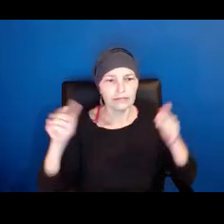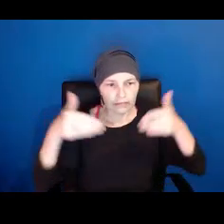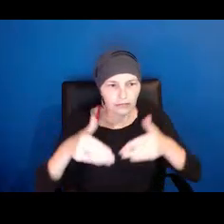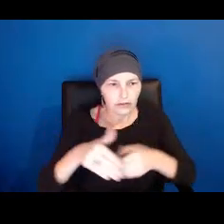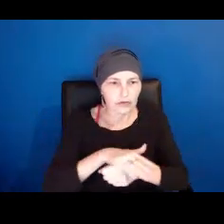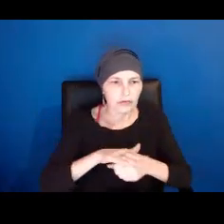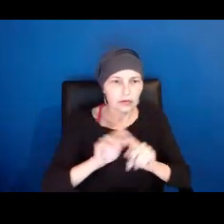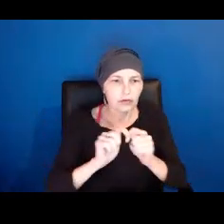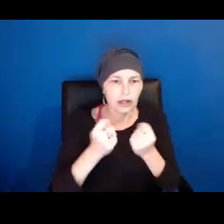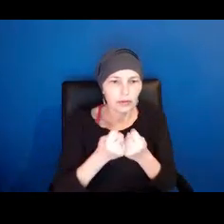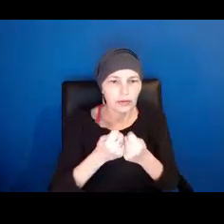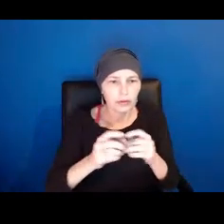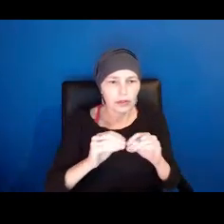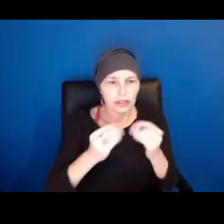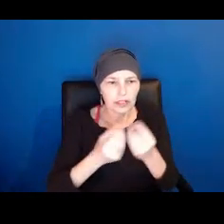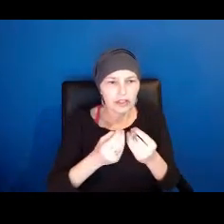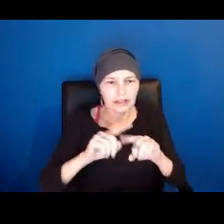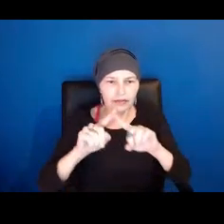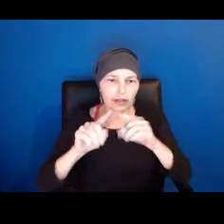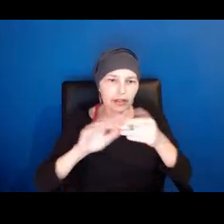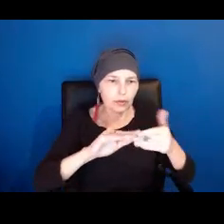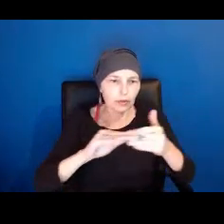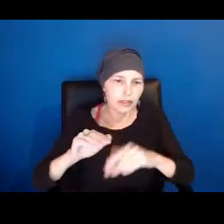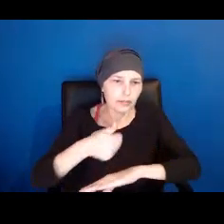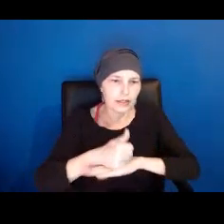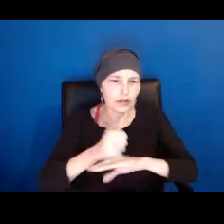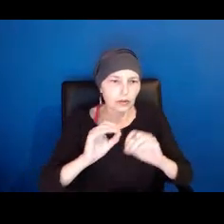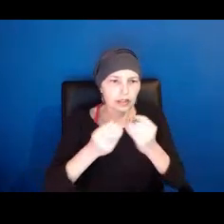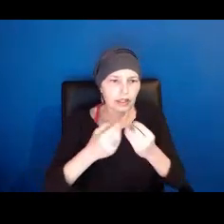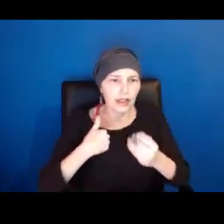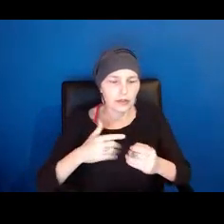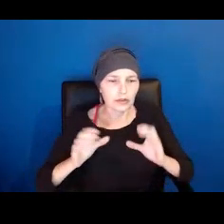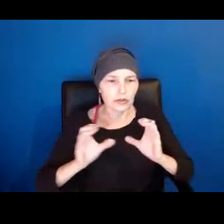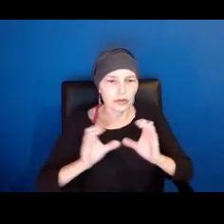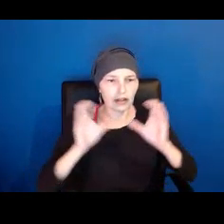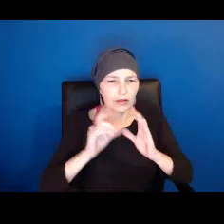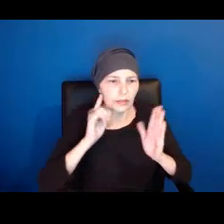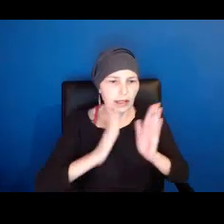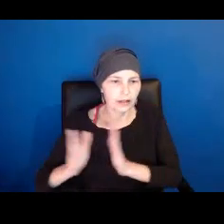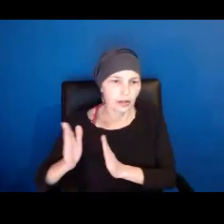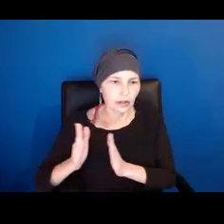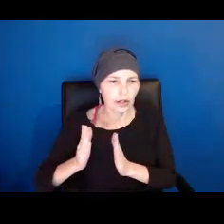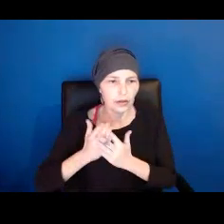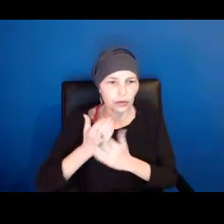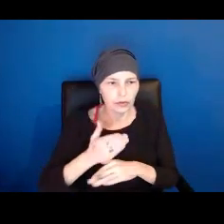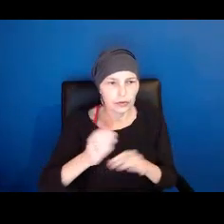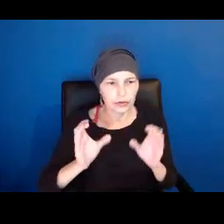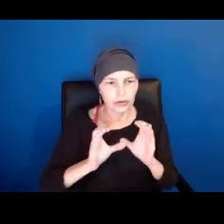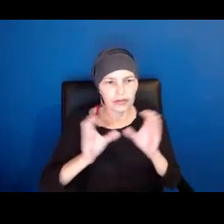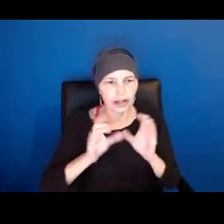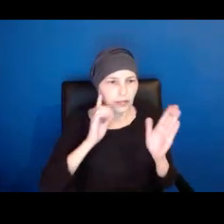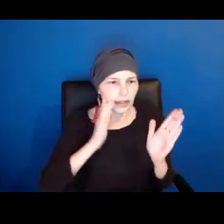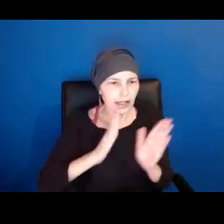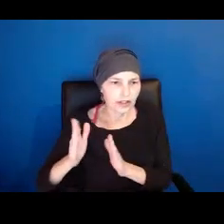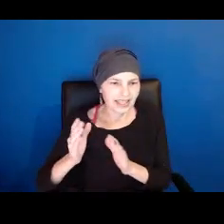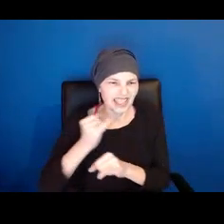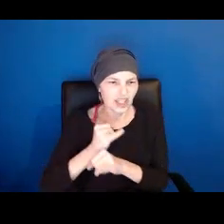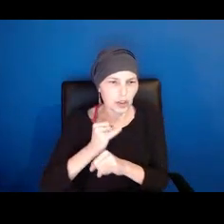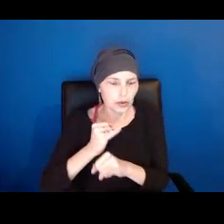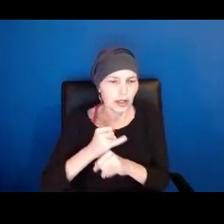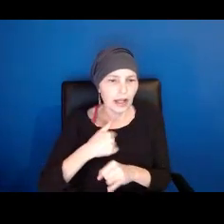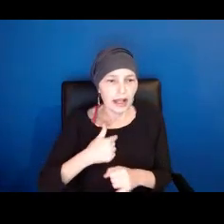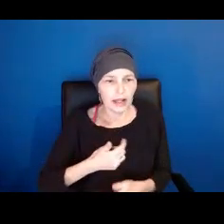community-based organizations for this program, and I'm a certified planner through the American Institute of Certified Planners. I'm excited to help